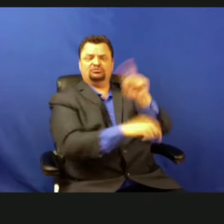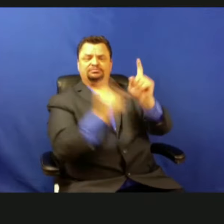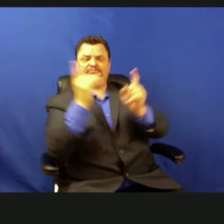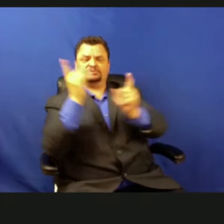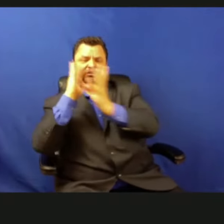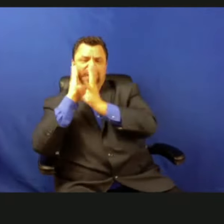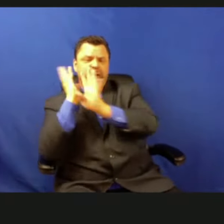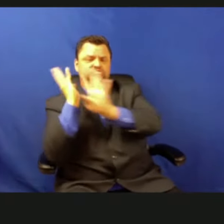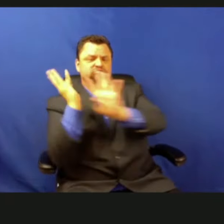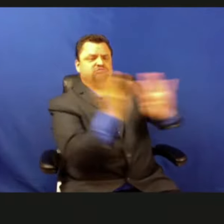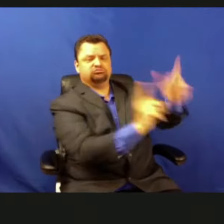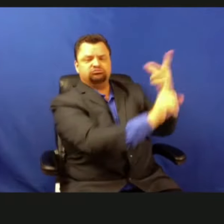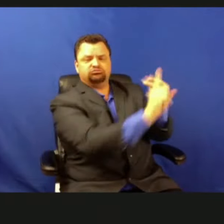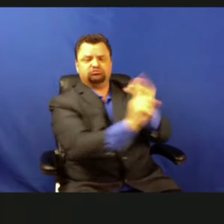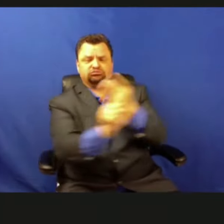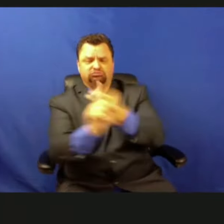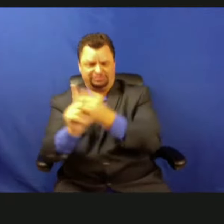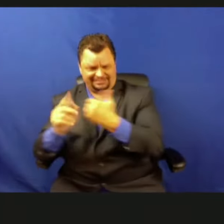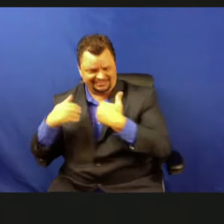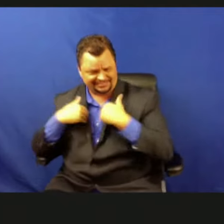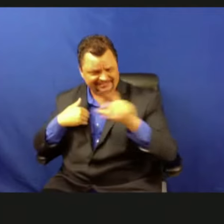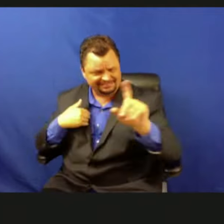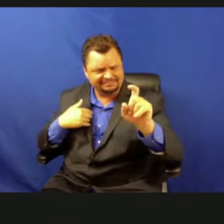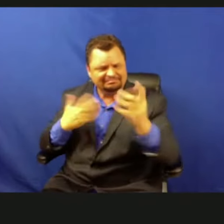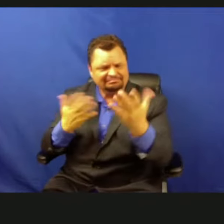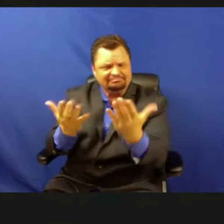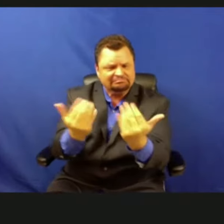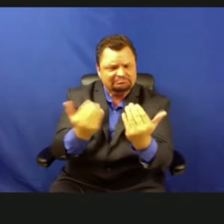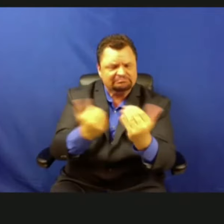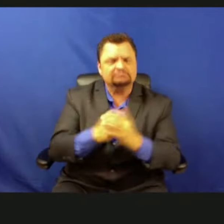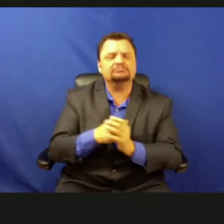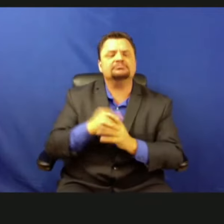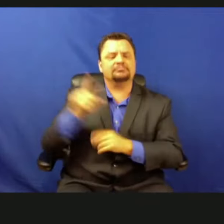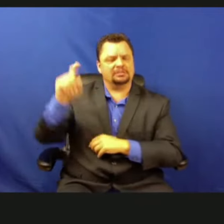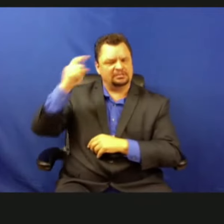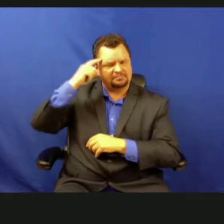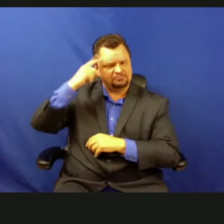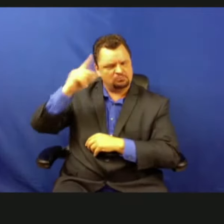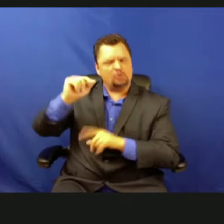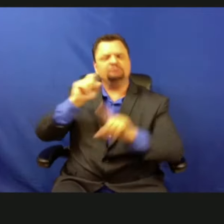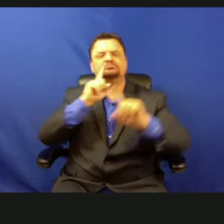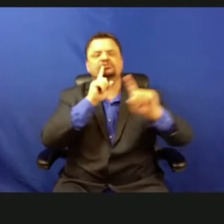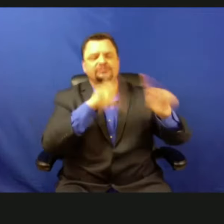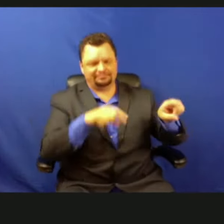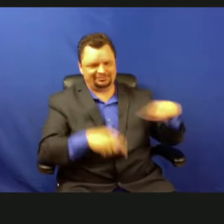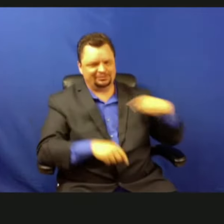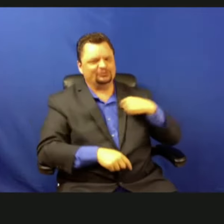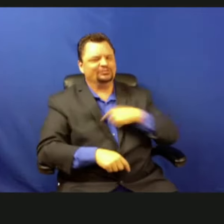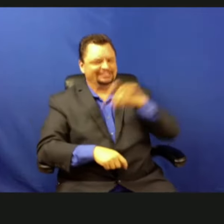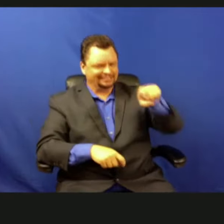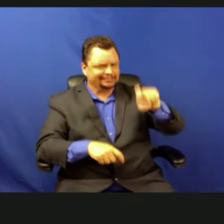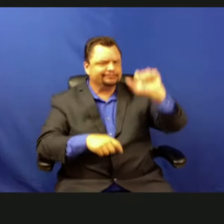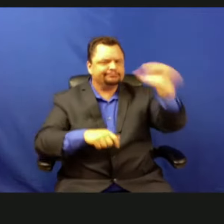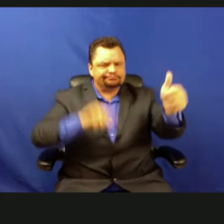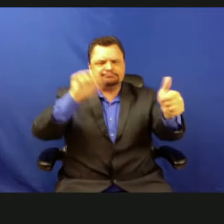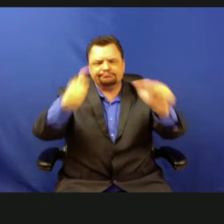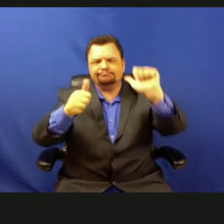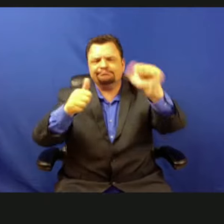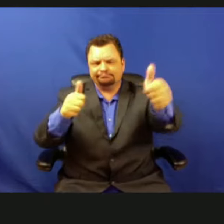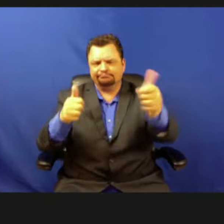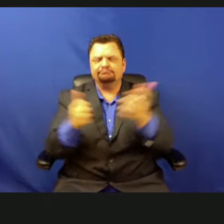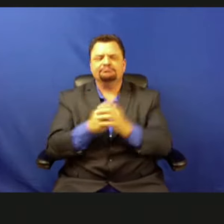yes, there's two different things. We have to have the proactive plan, just as we did in partnership with the federal government, to hit